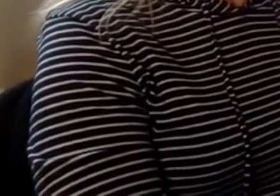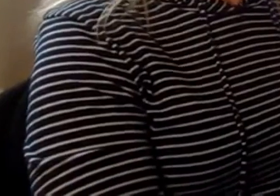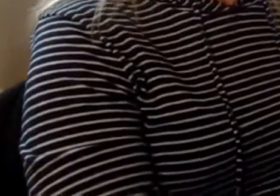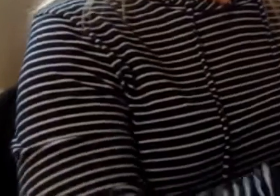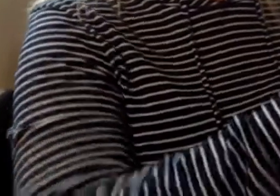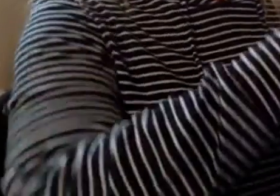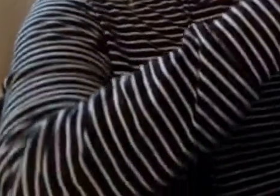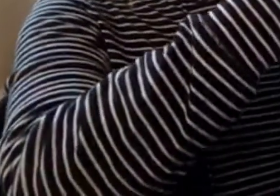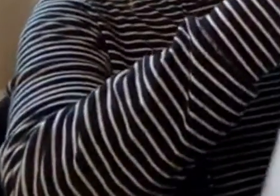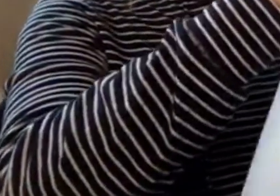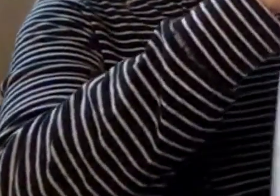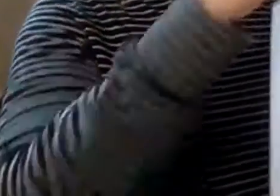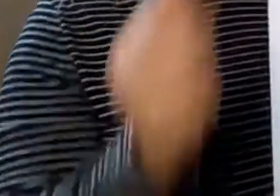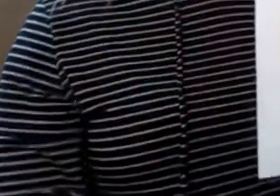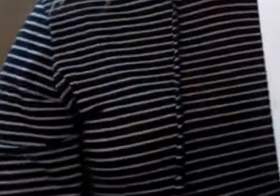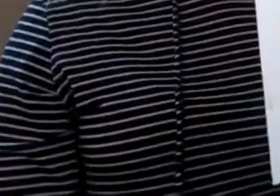I started my new book,